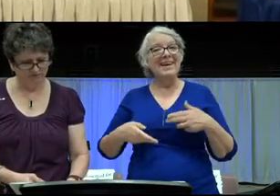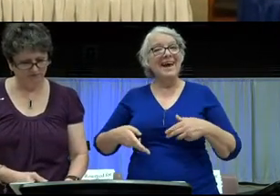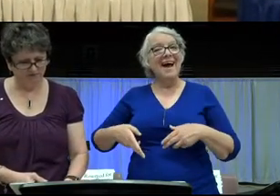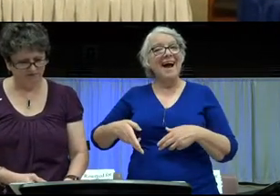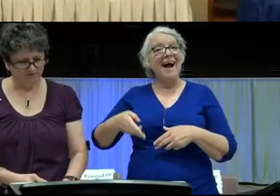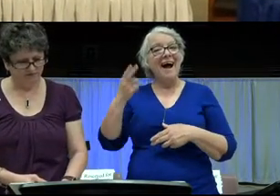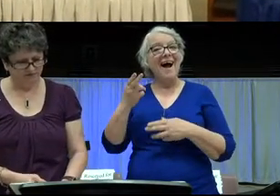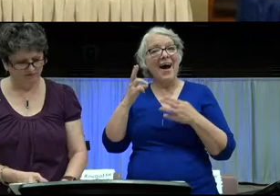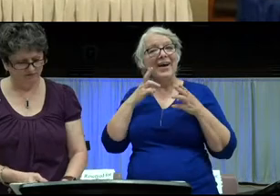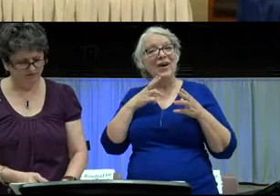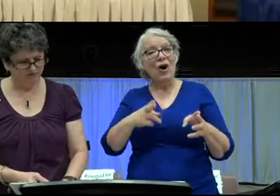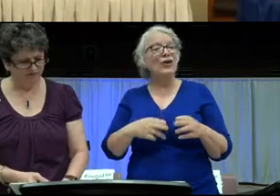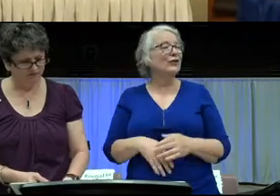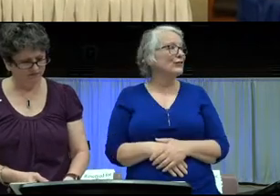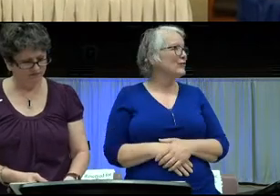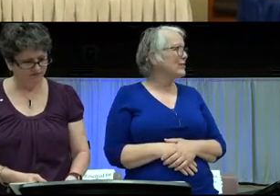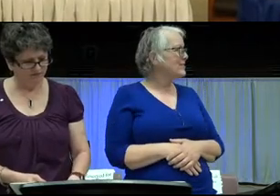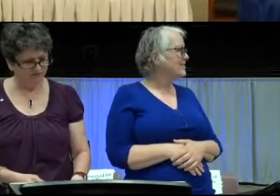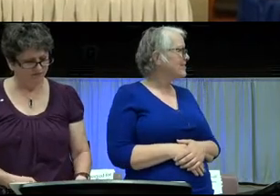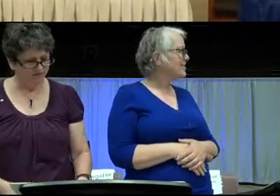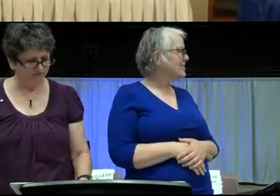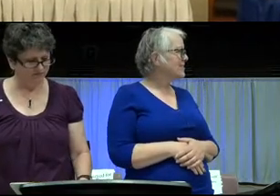Hold on a second.